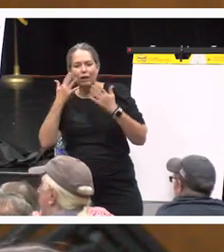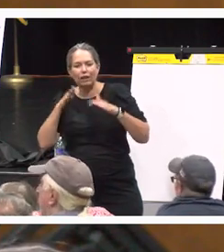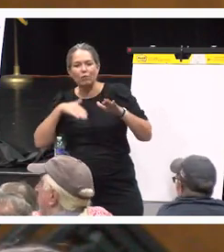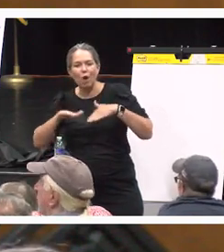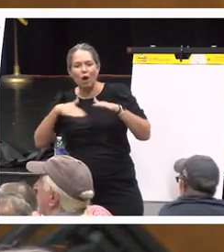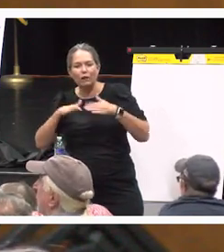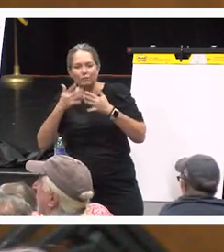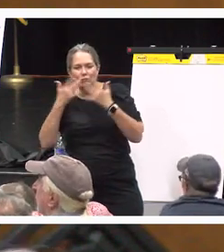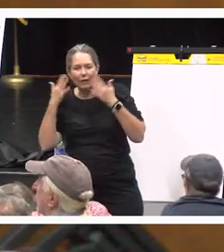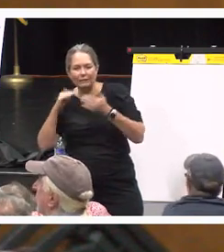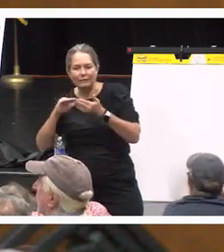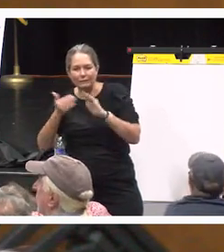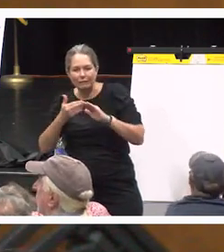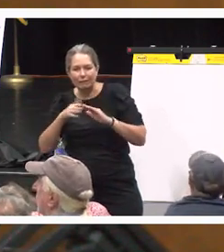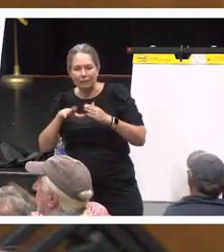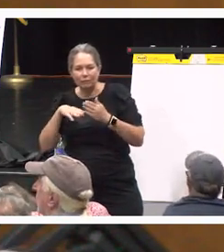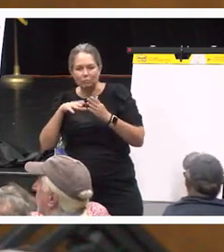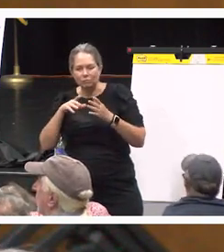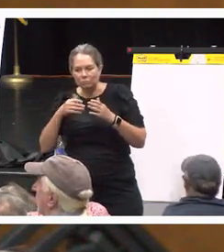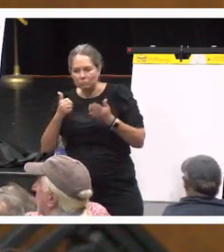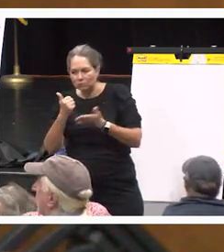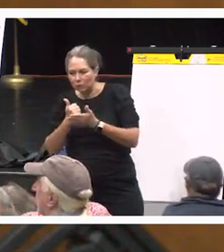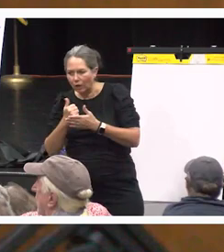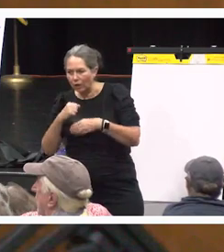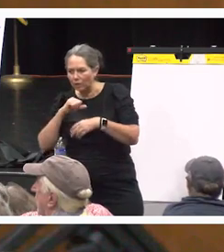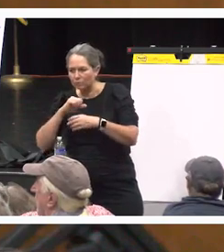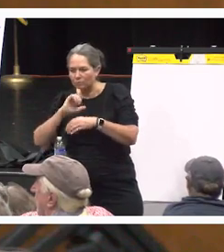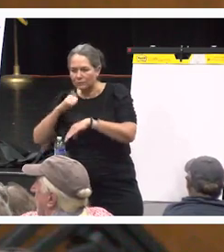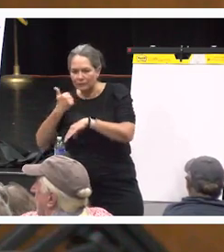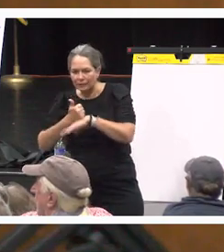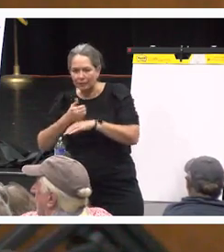with the ecosystem instead of against it.